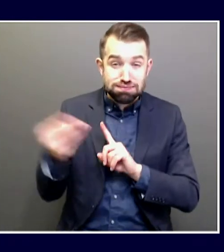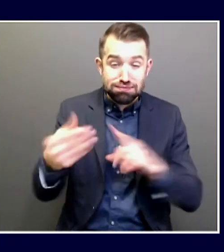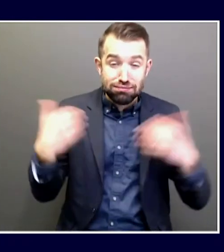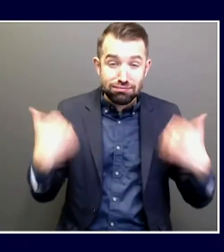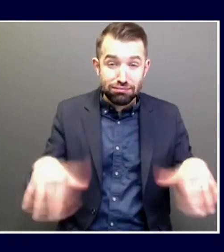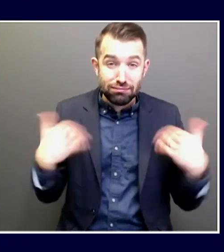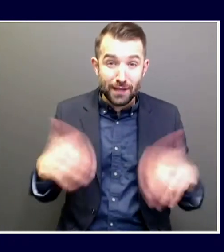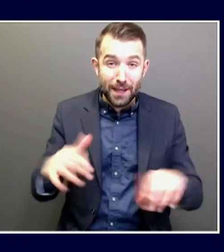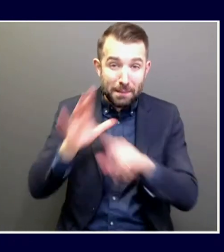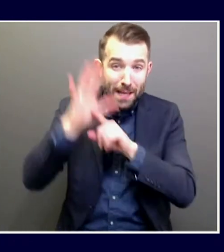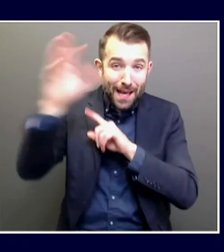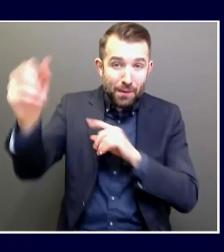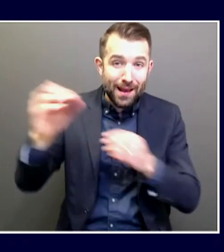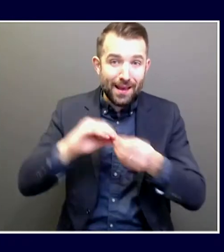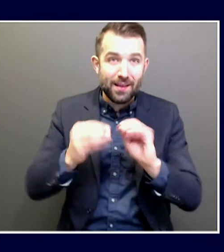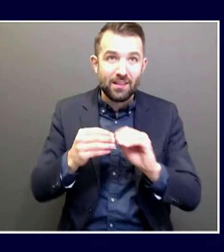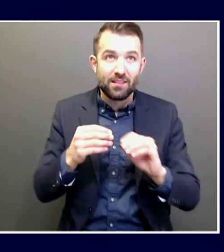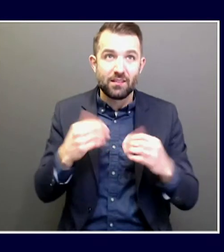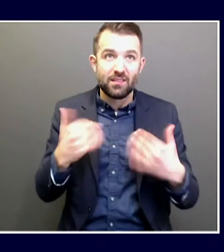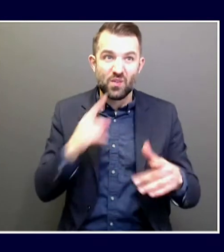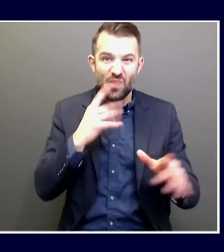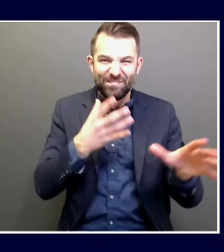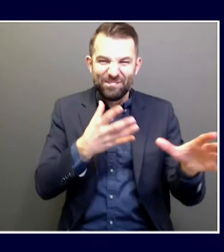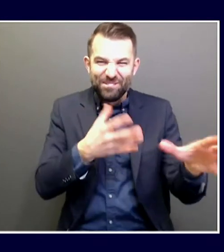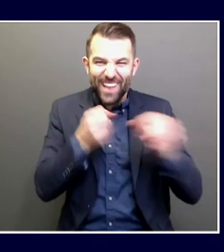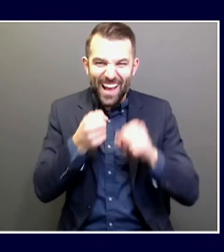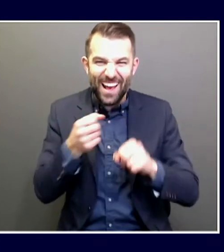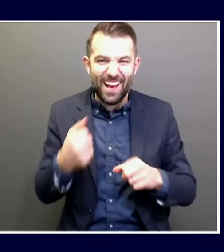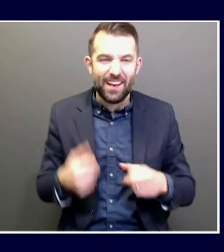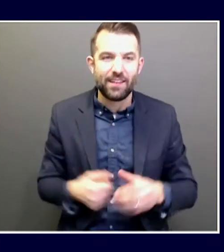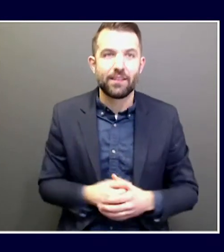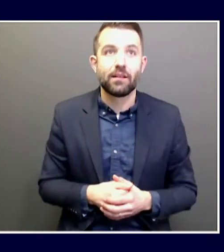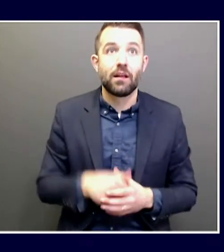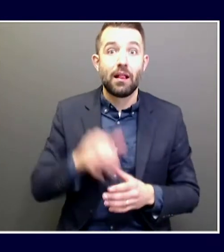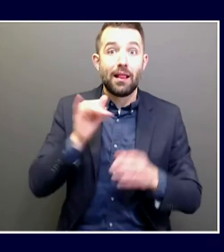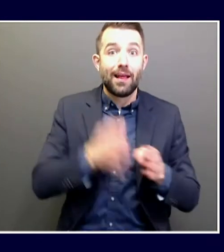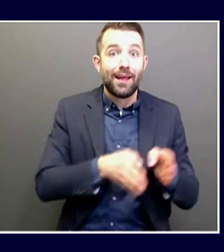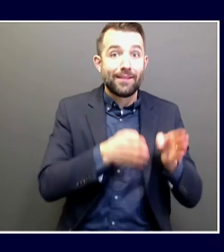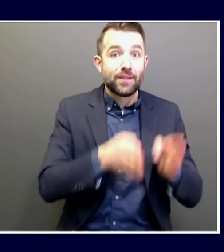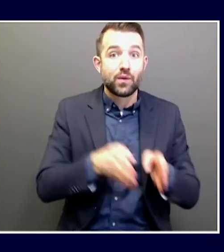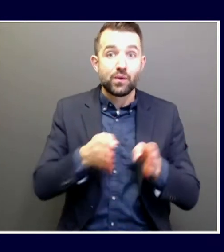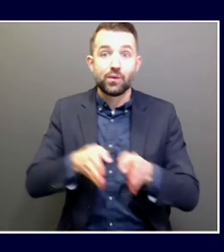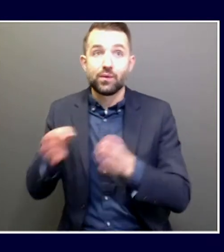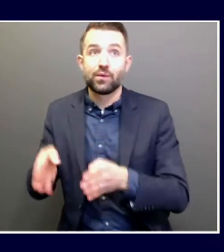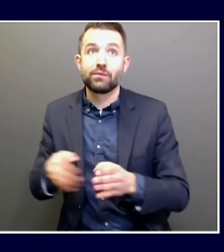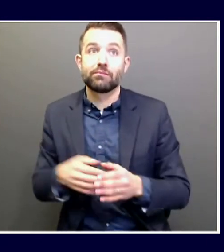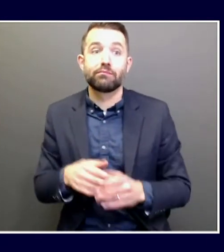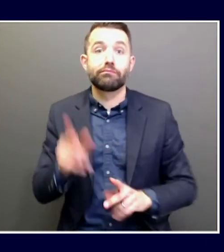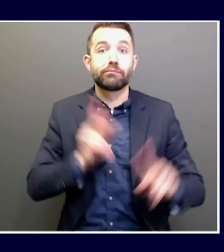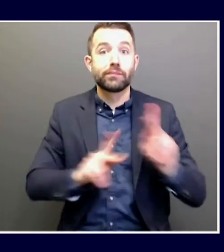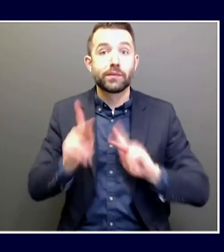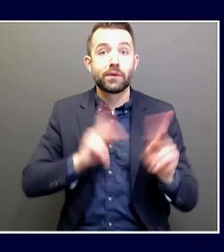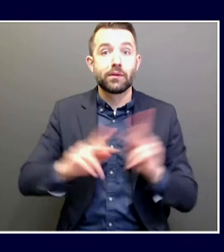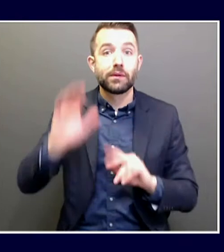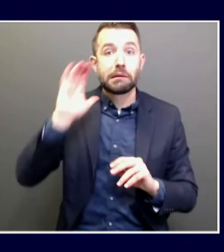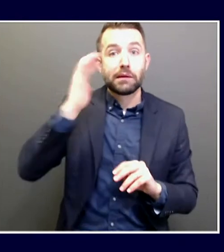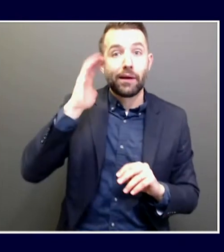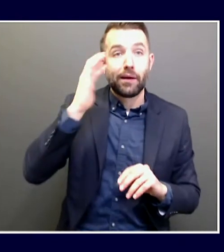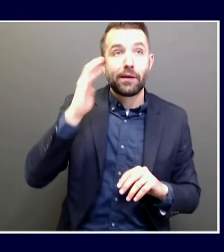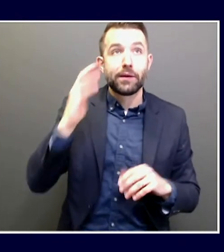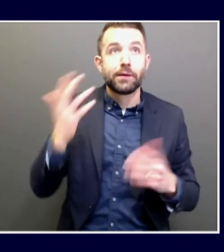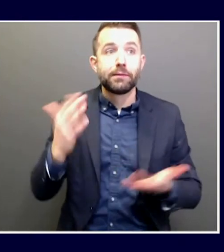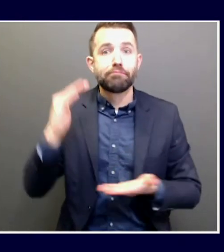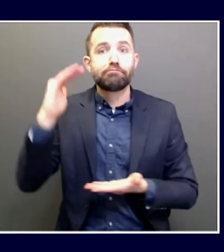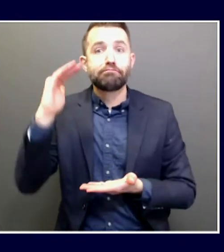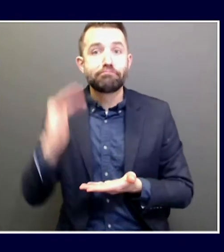data to suggest that on an individual level, it may be milder, but let's not glide over that. We're still talking about folks